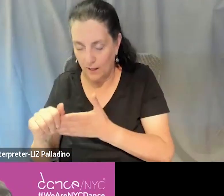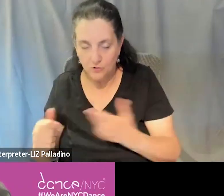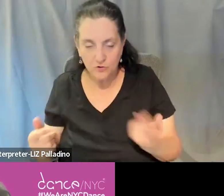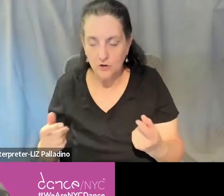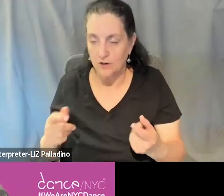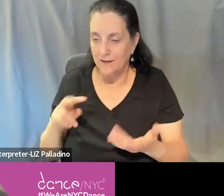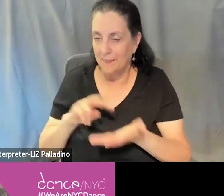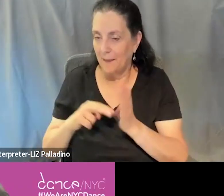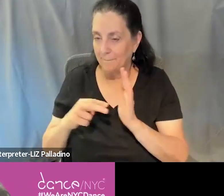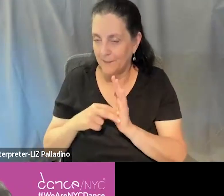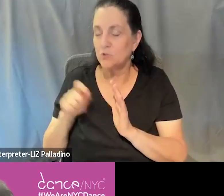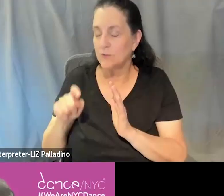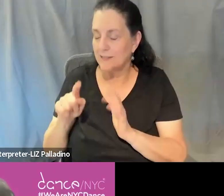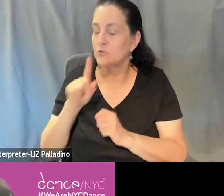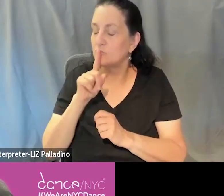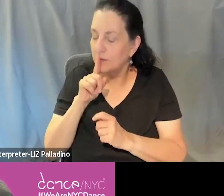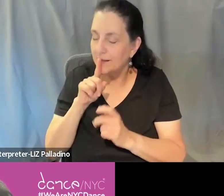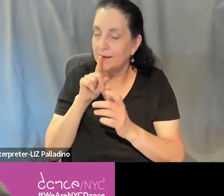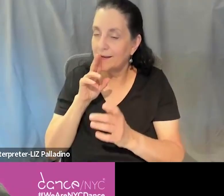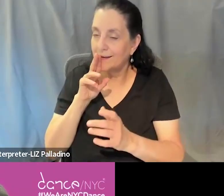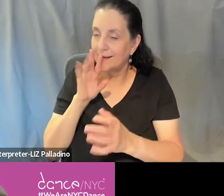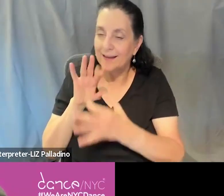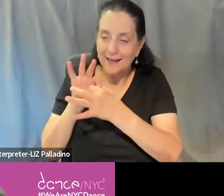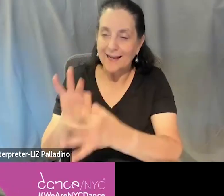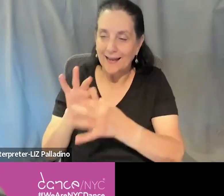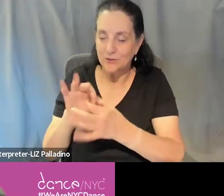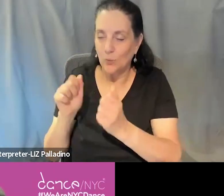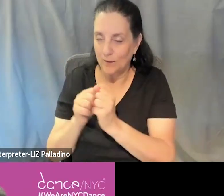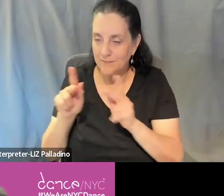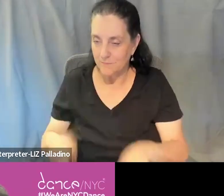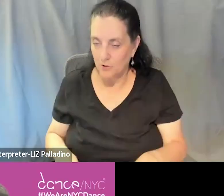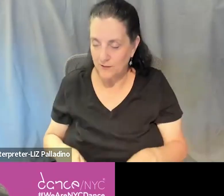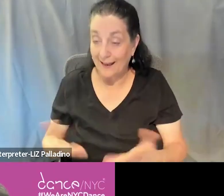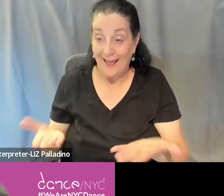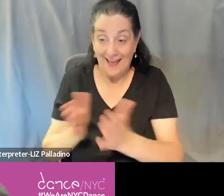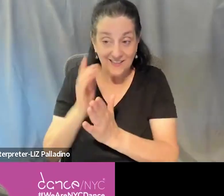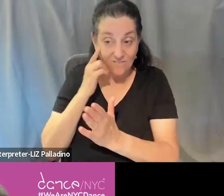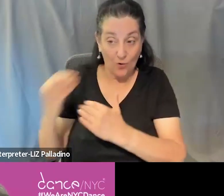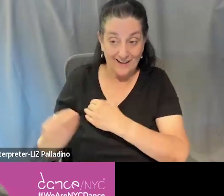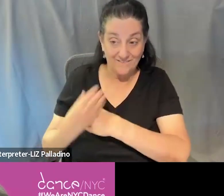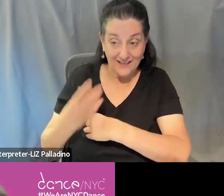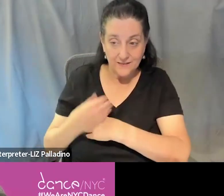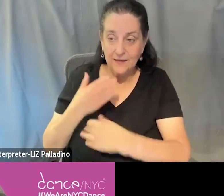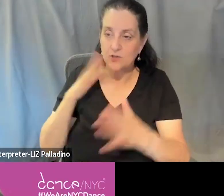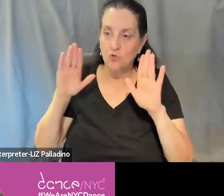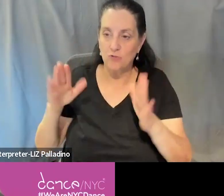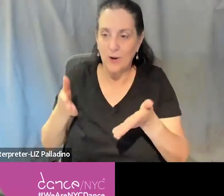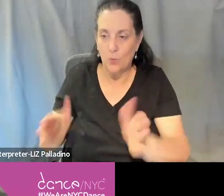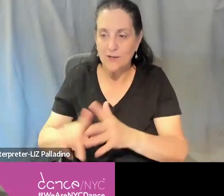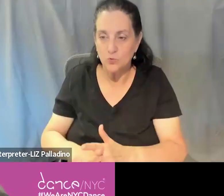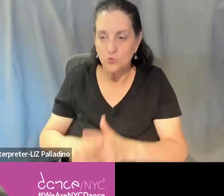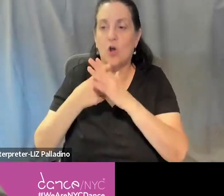in the relationship building. And asking for insight or advice is a great way to start a